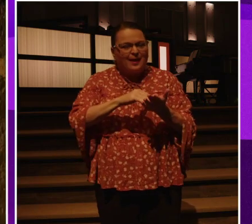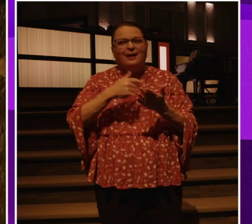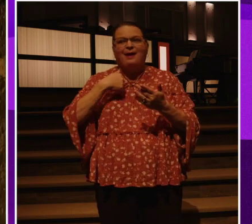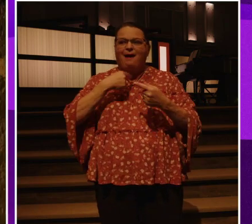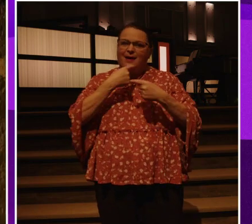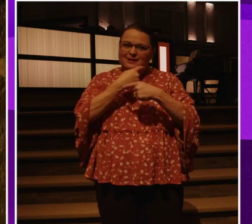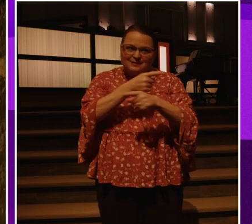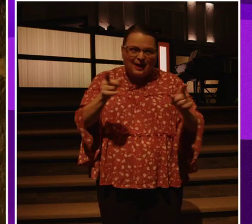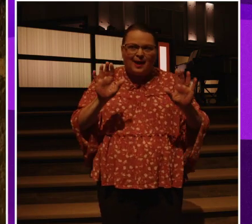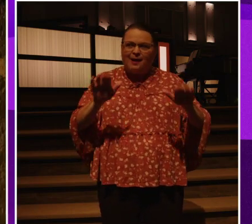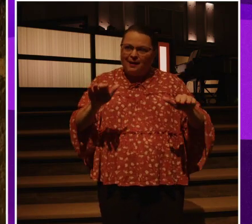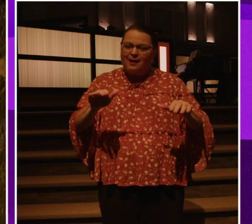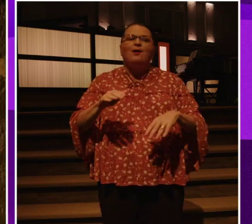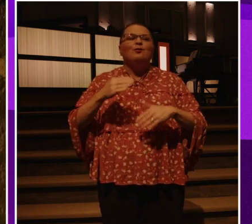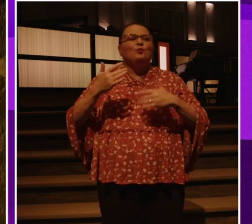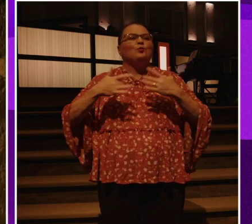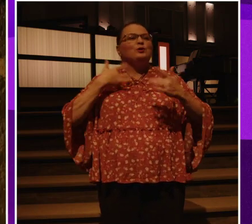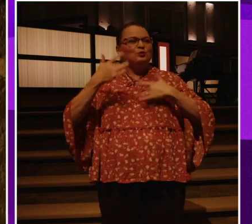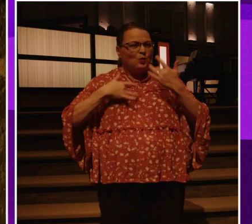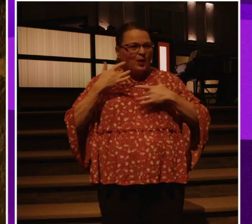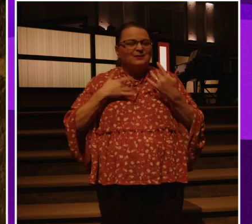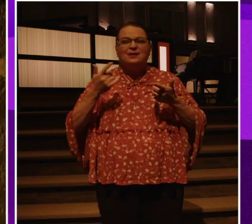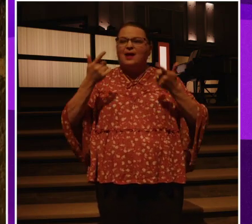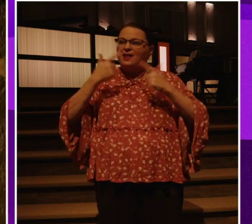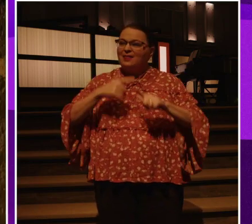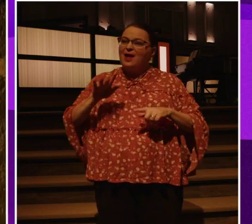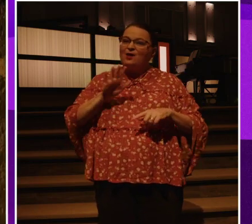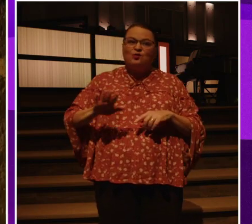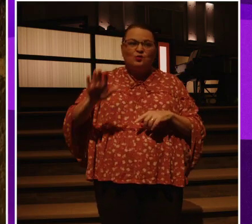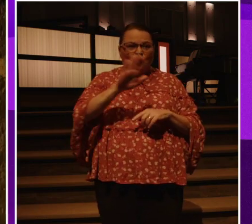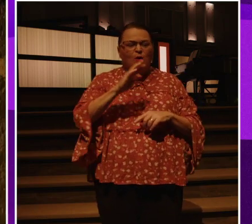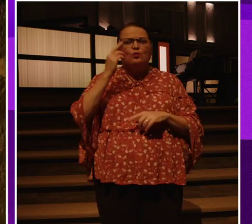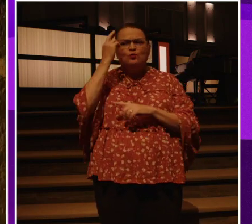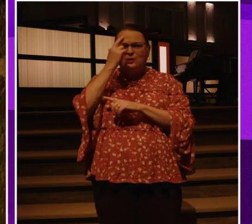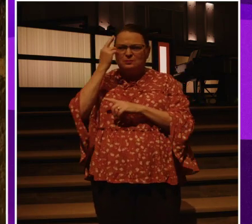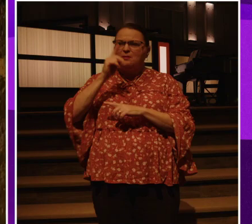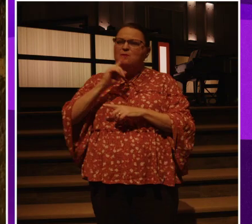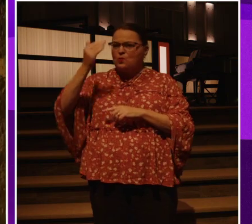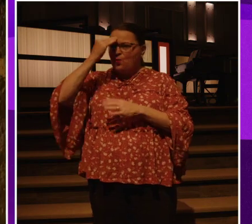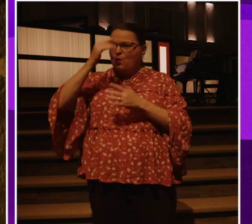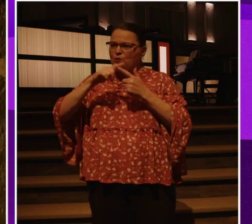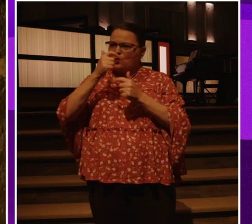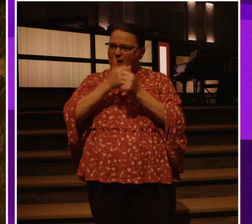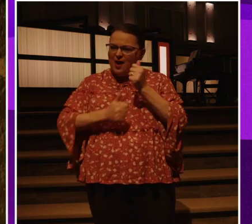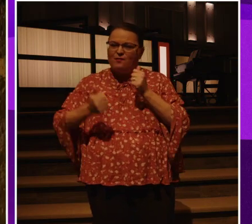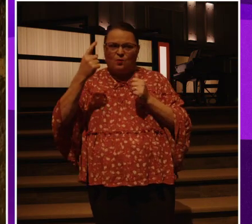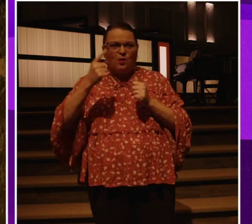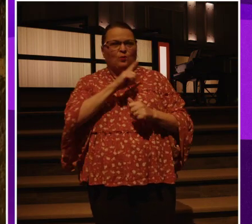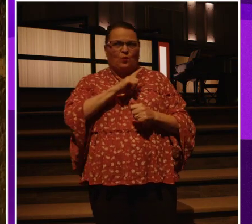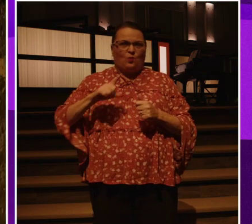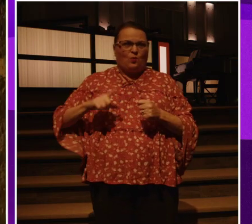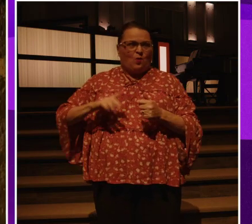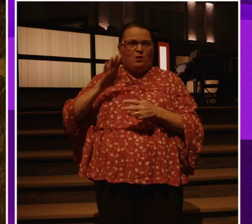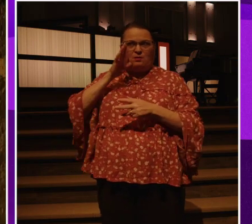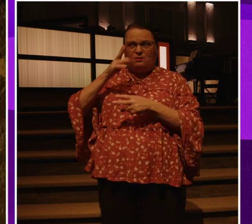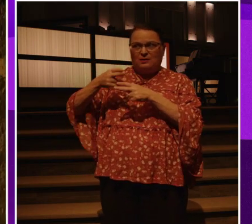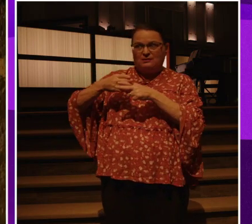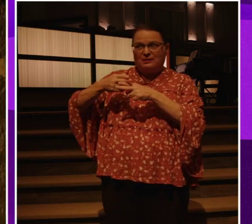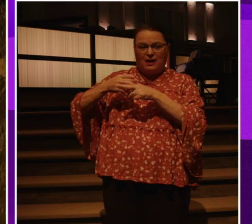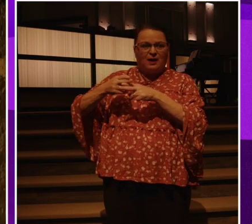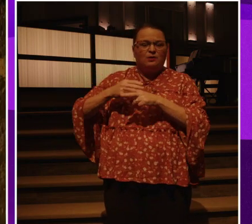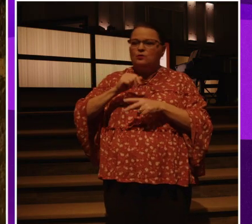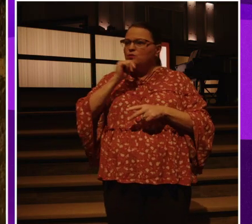rejoice. Let your reasonableness be known to everyone. The Lord is at hand. Do not